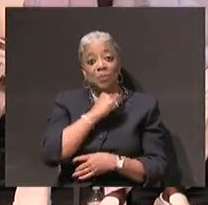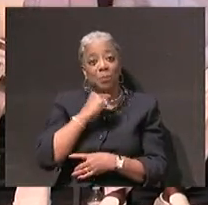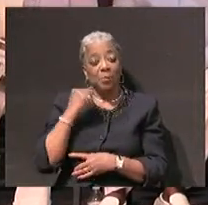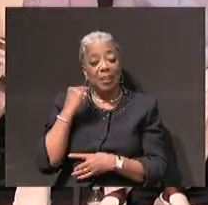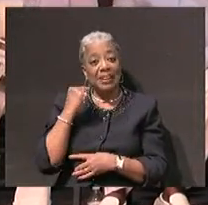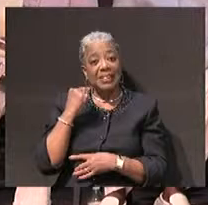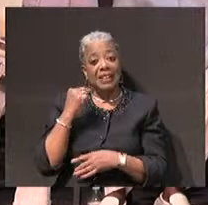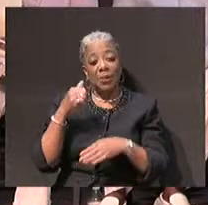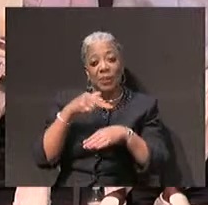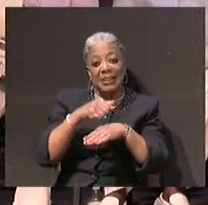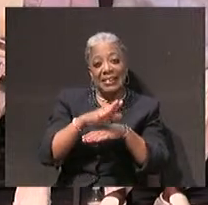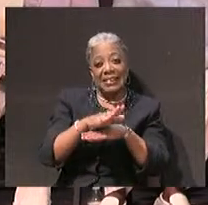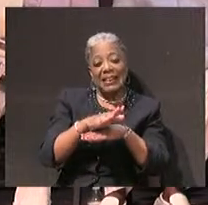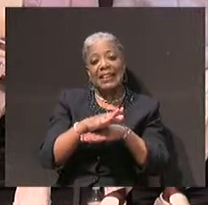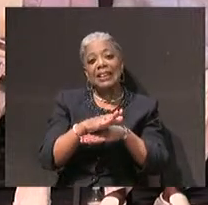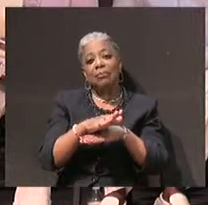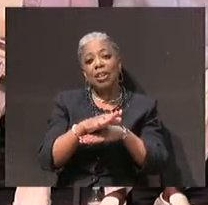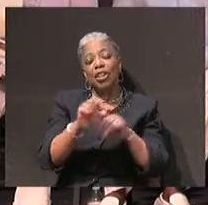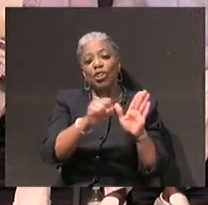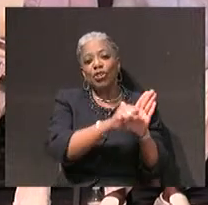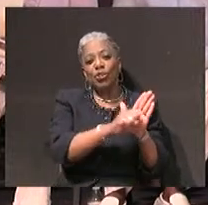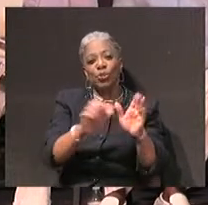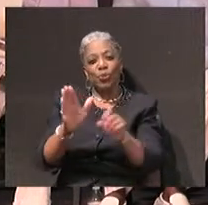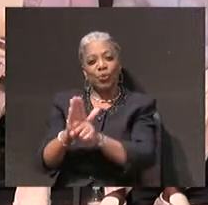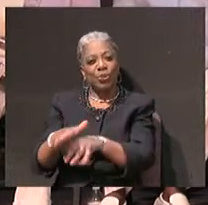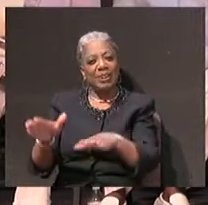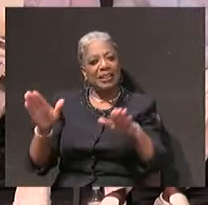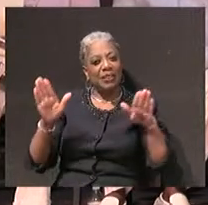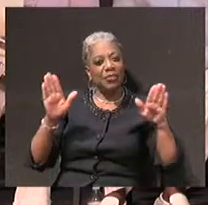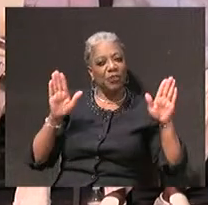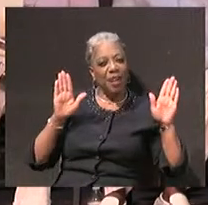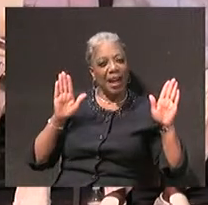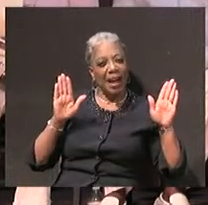they crucified him. But